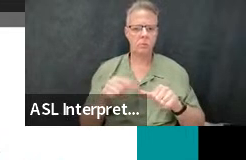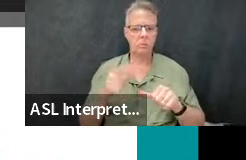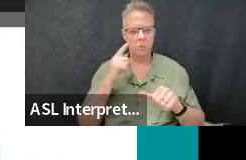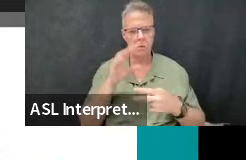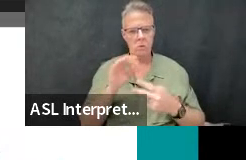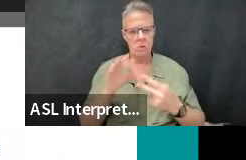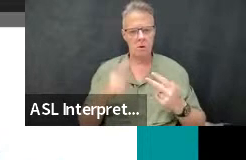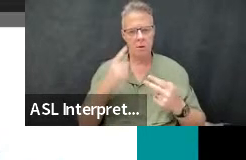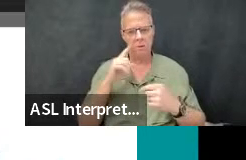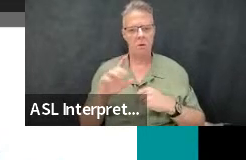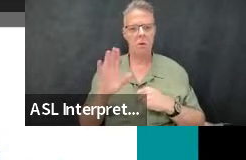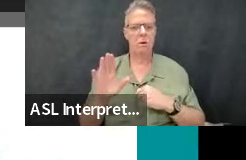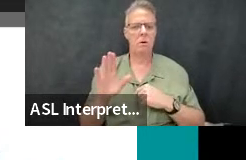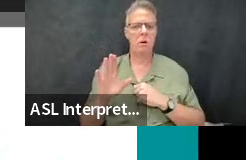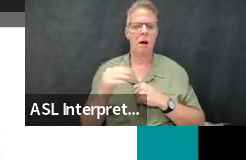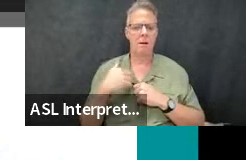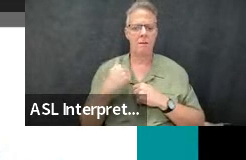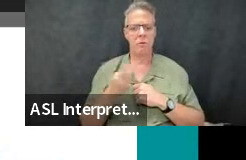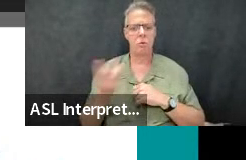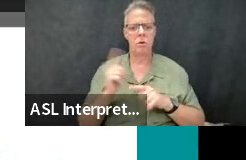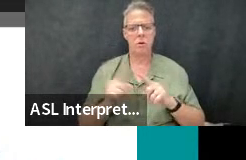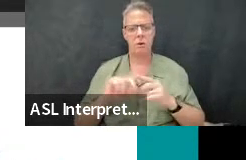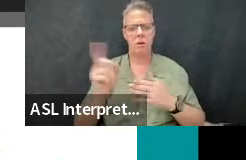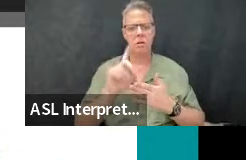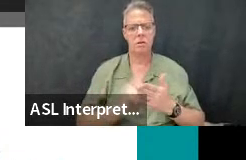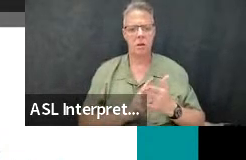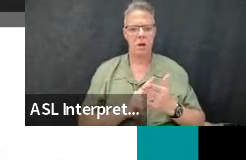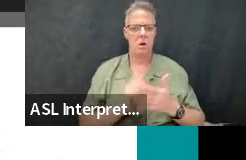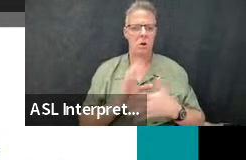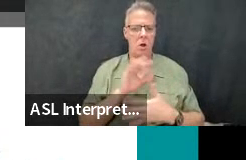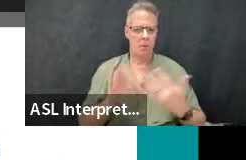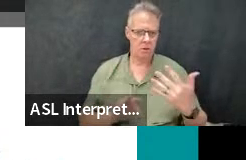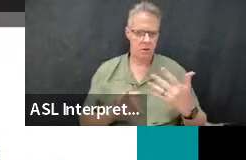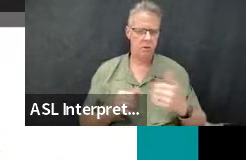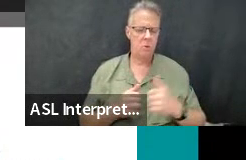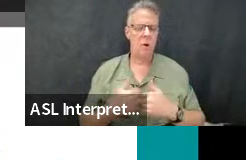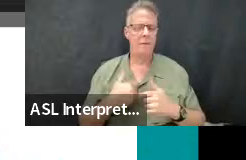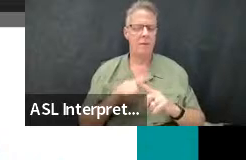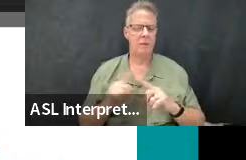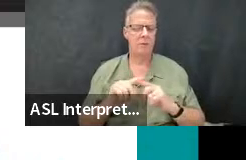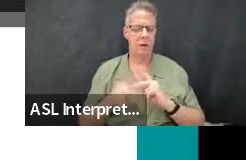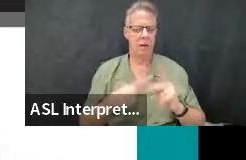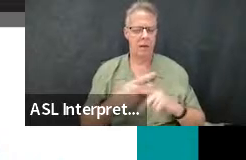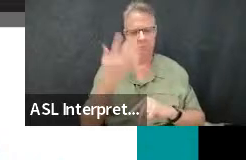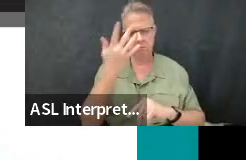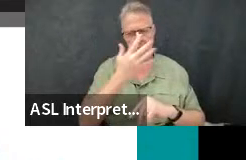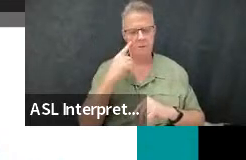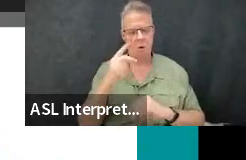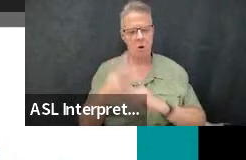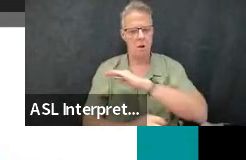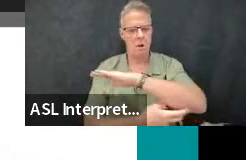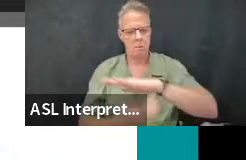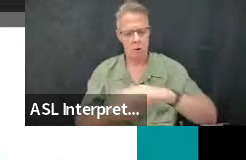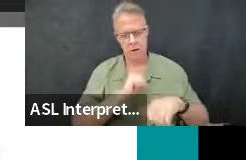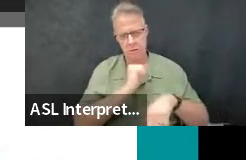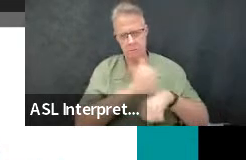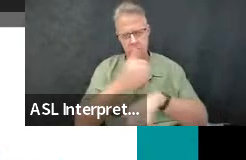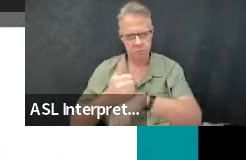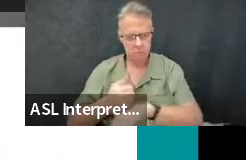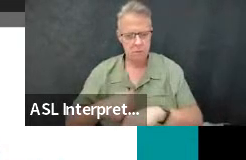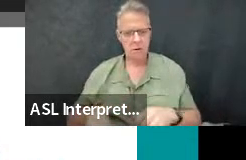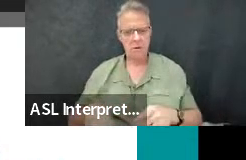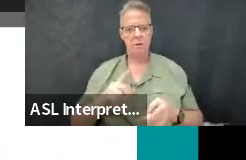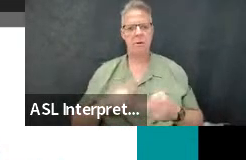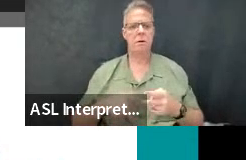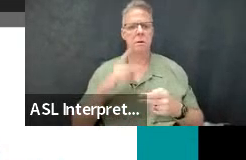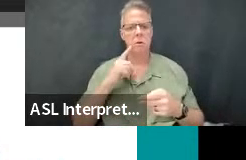or MLPA, we also have a few design options that we're studying. We have different design options for the bridge configuration, for the C Street